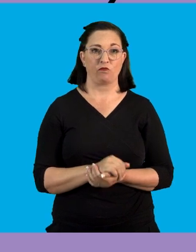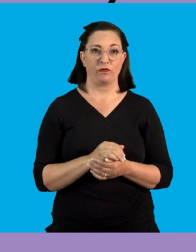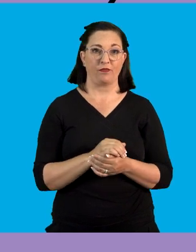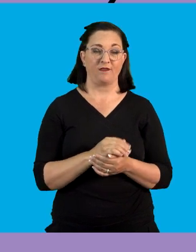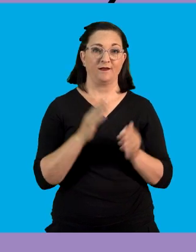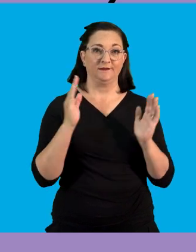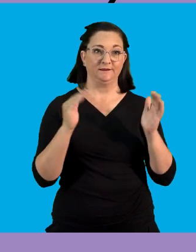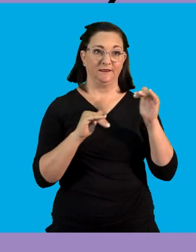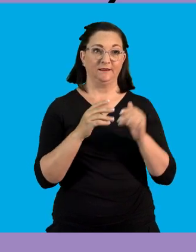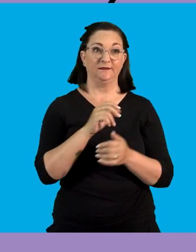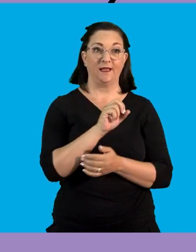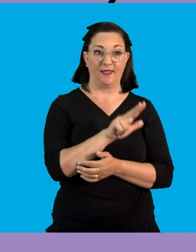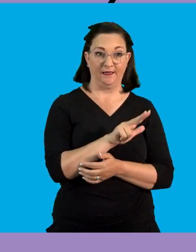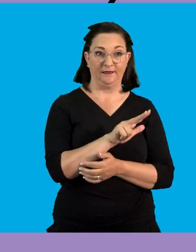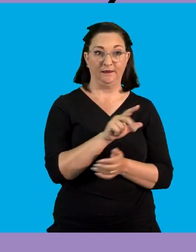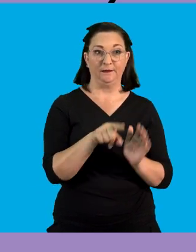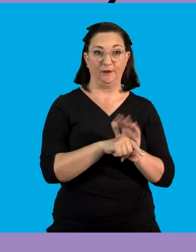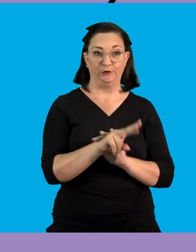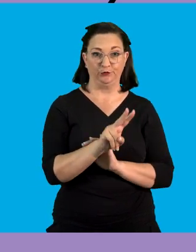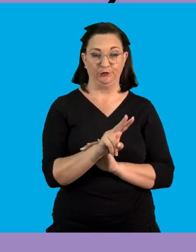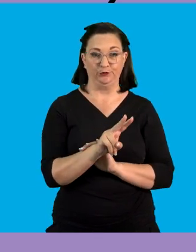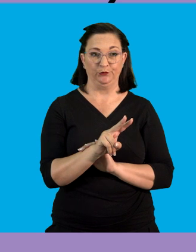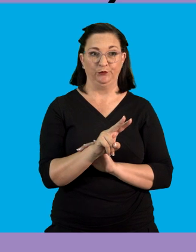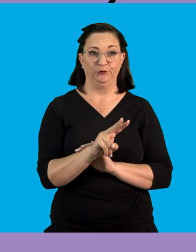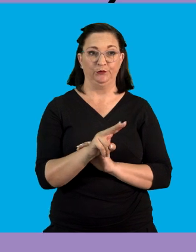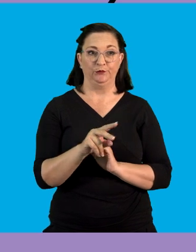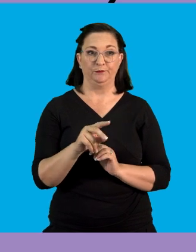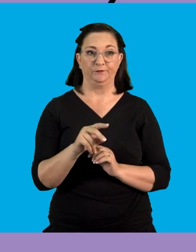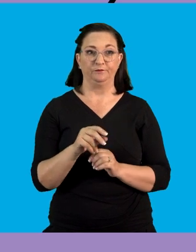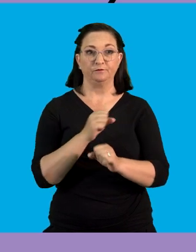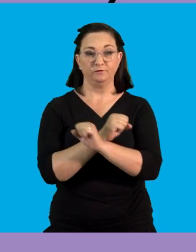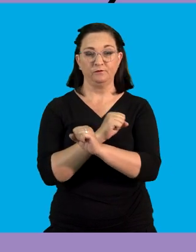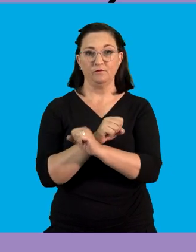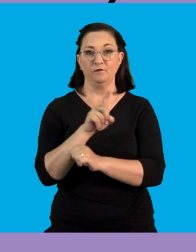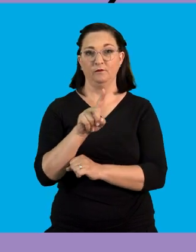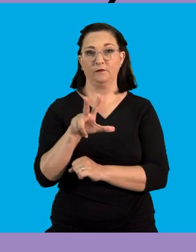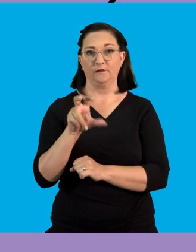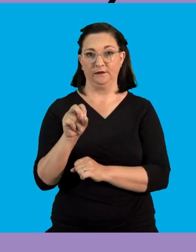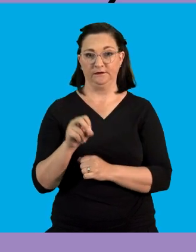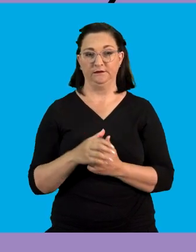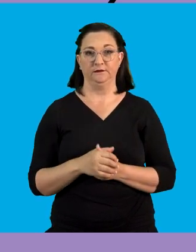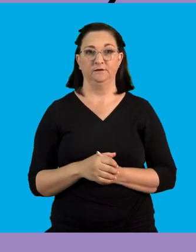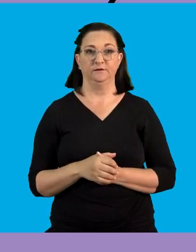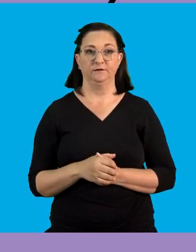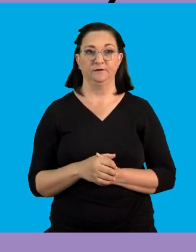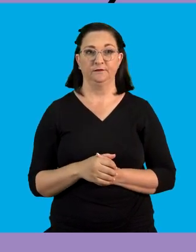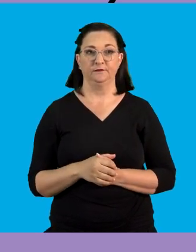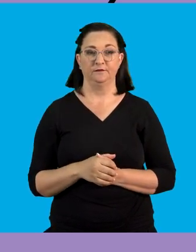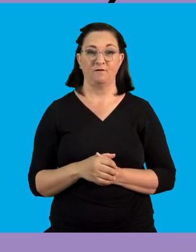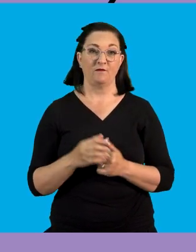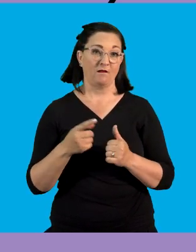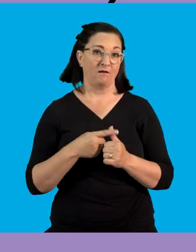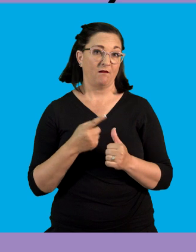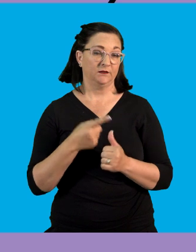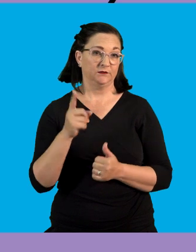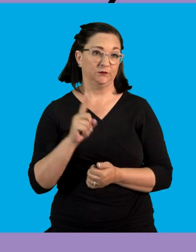180. So let's use that and see. Sides, we've got 8 sides, so it would be 8 minus 2, and